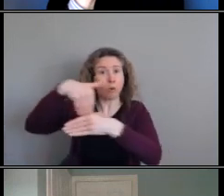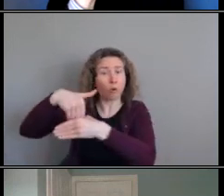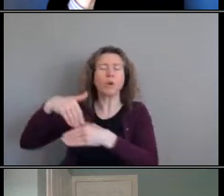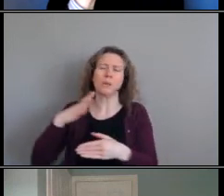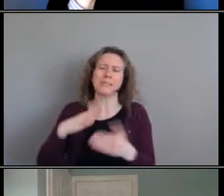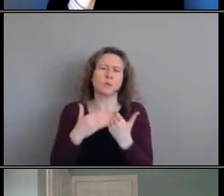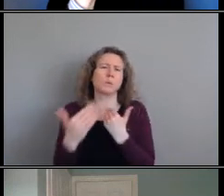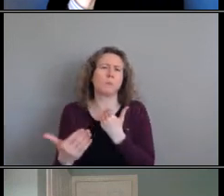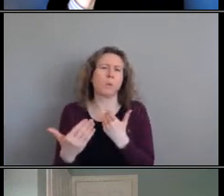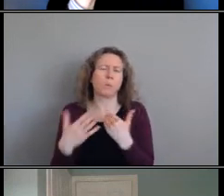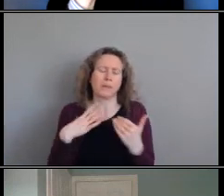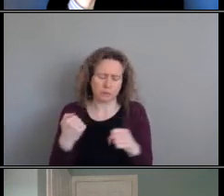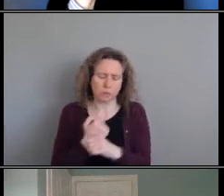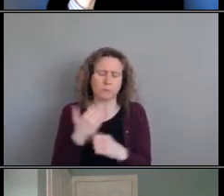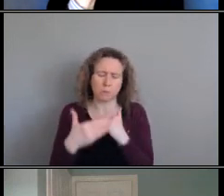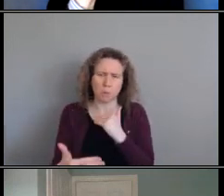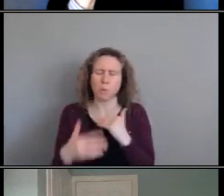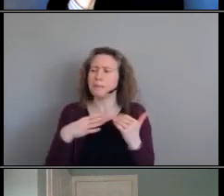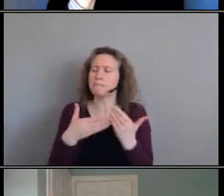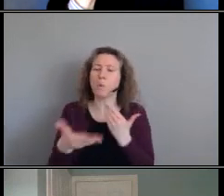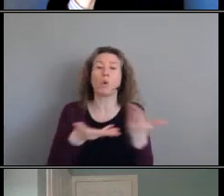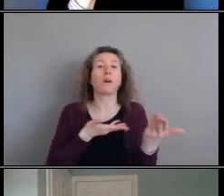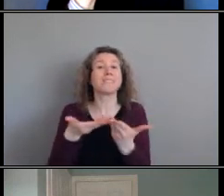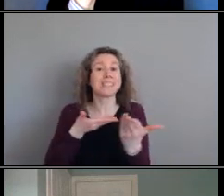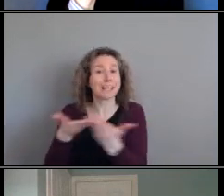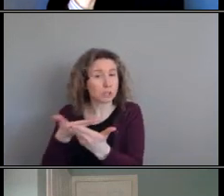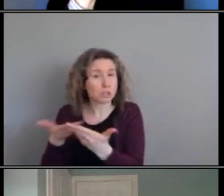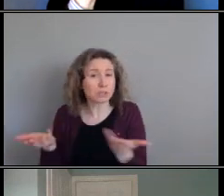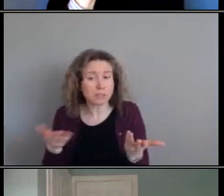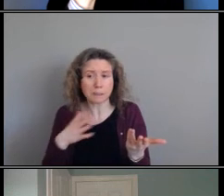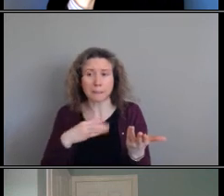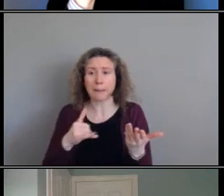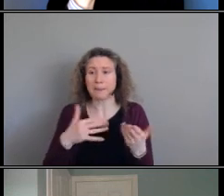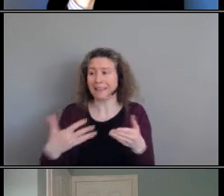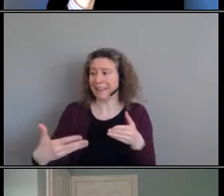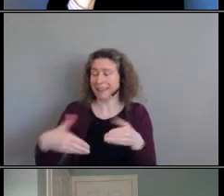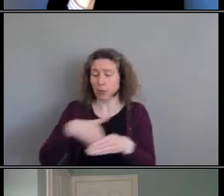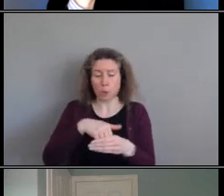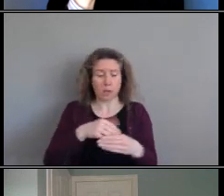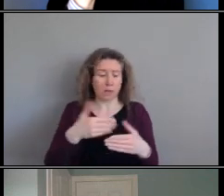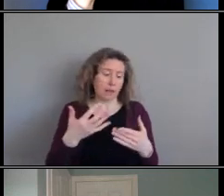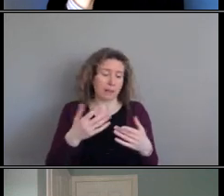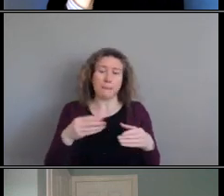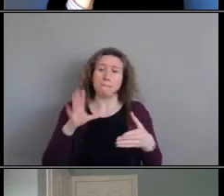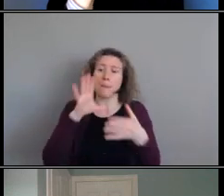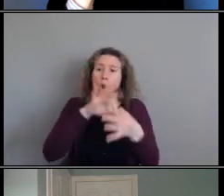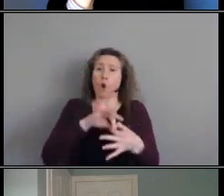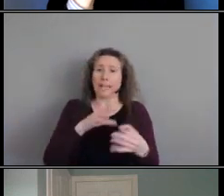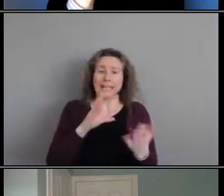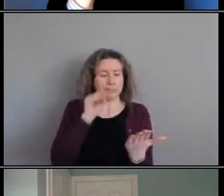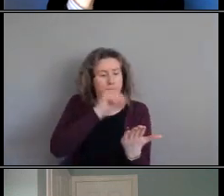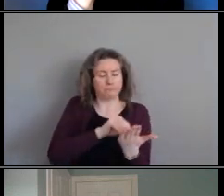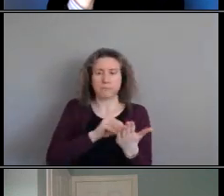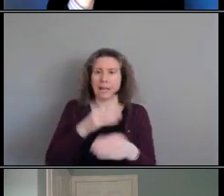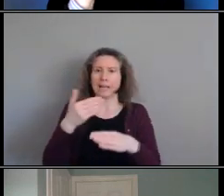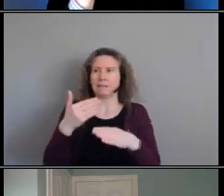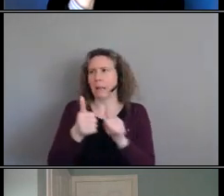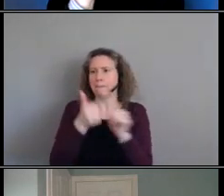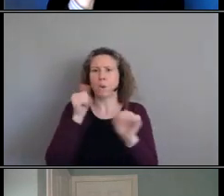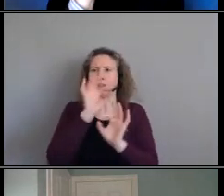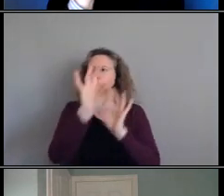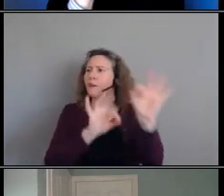be done. You know, like conversations need to be had. Maybe include belonging in employer surveys to actually identify